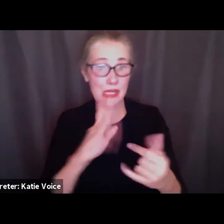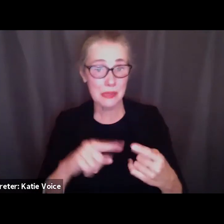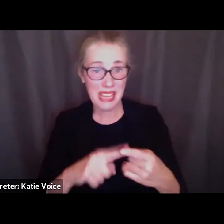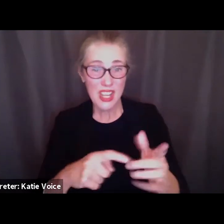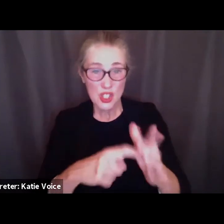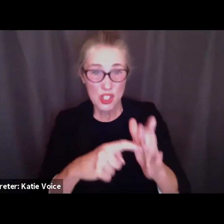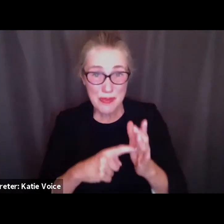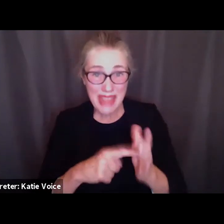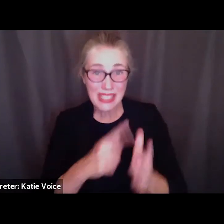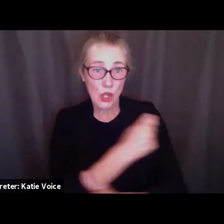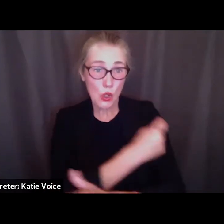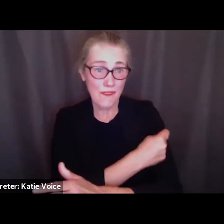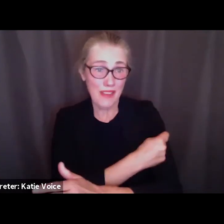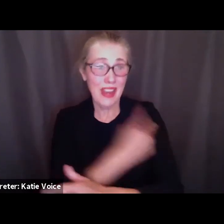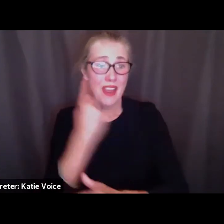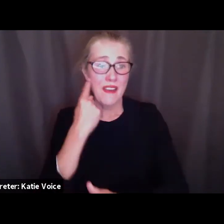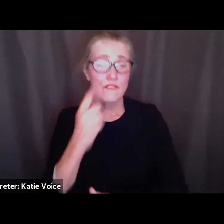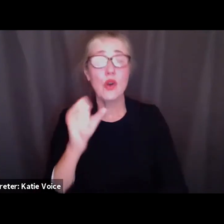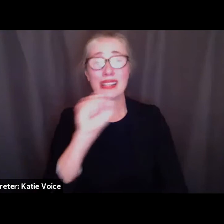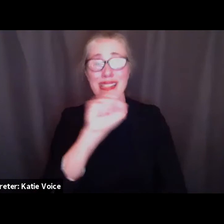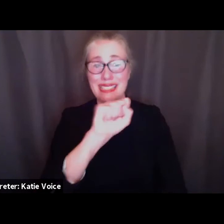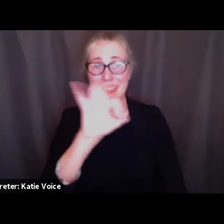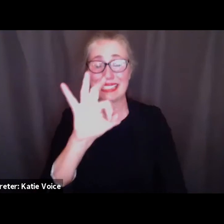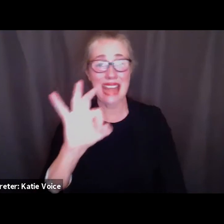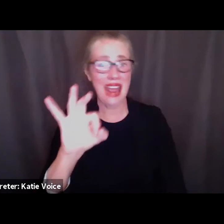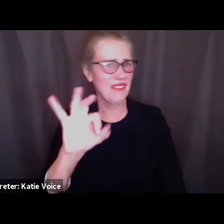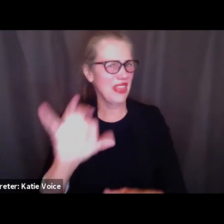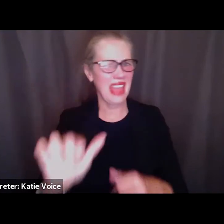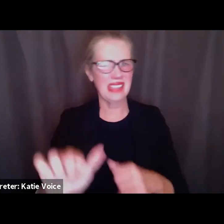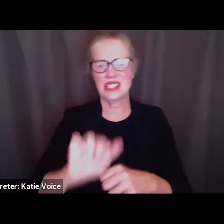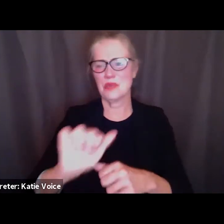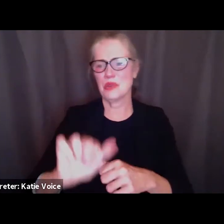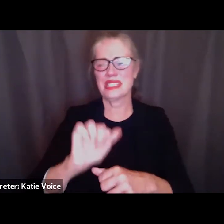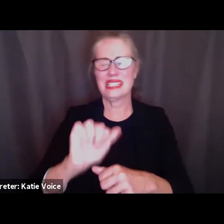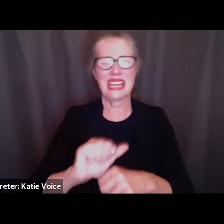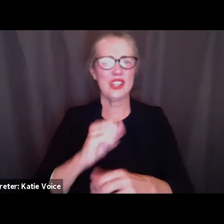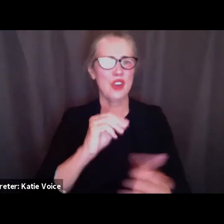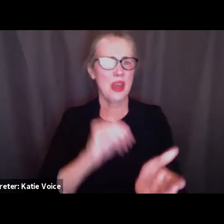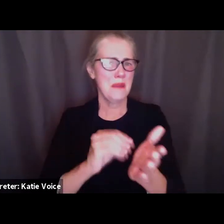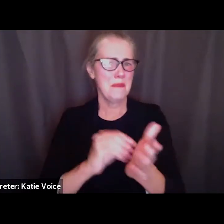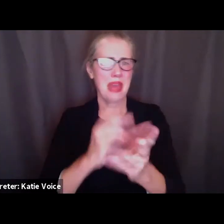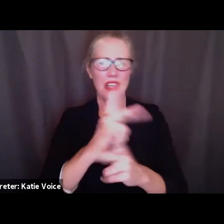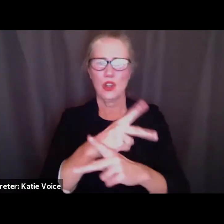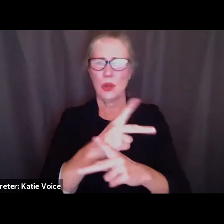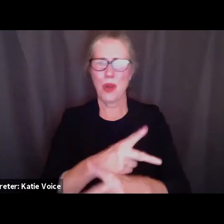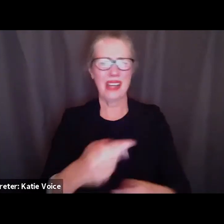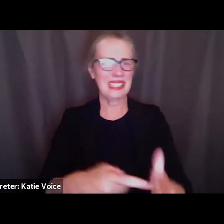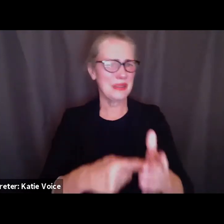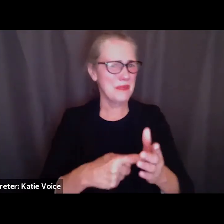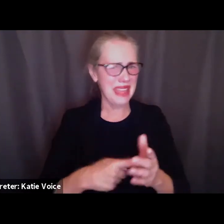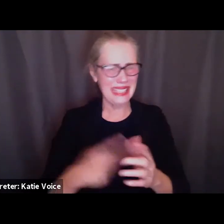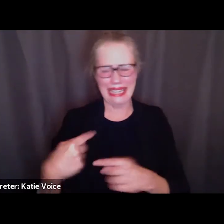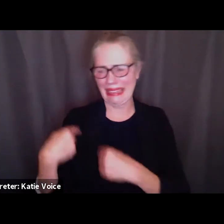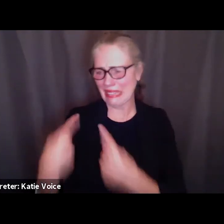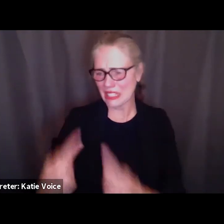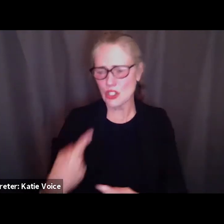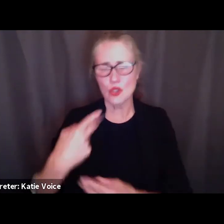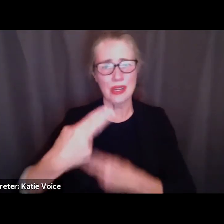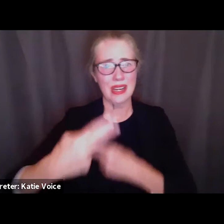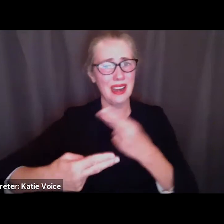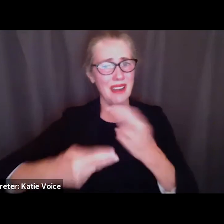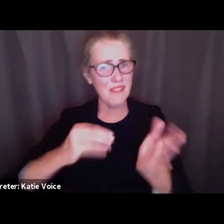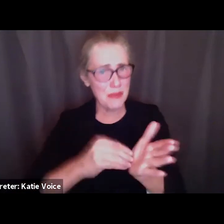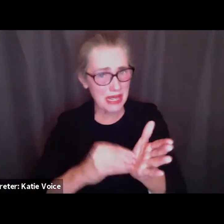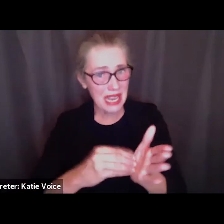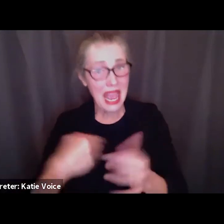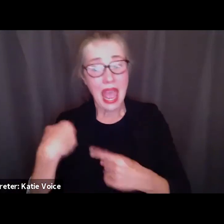Santa Barbara school staff is to mandate the most dangerous medical product in the history of medicine. As of September 17,